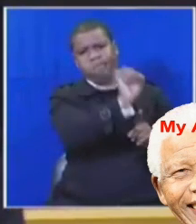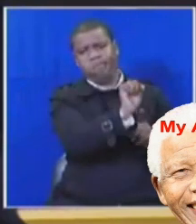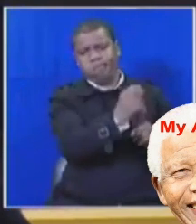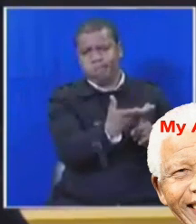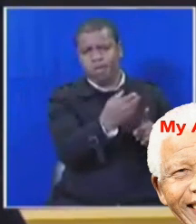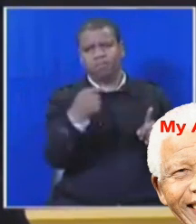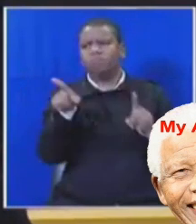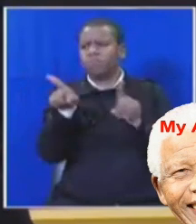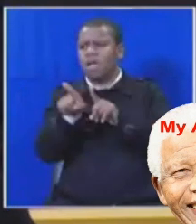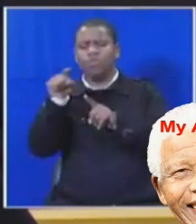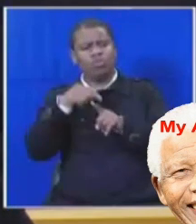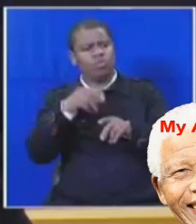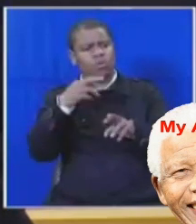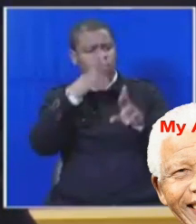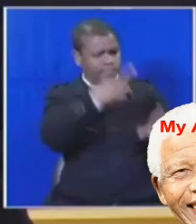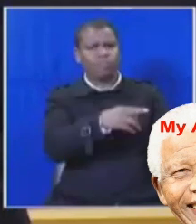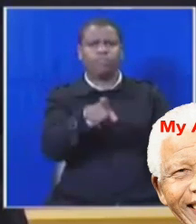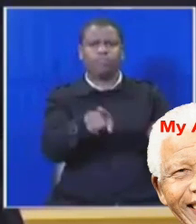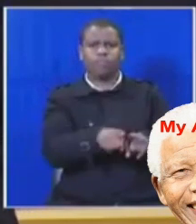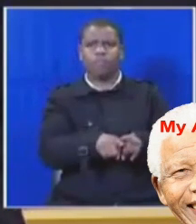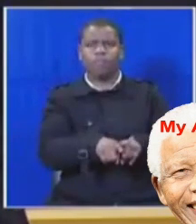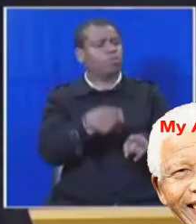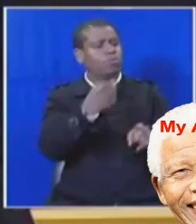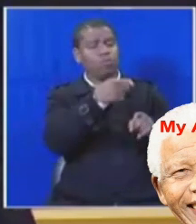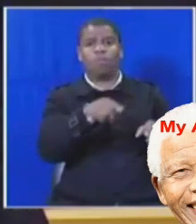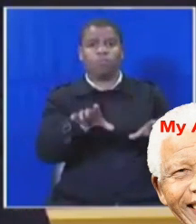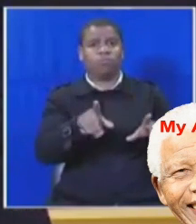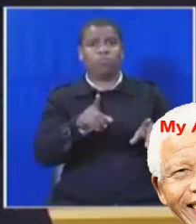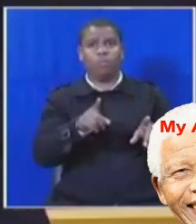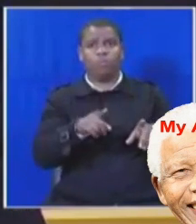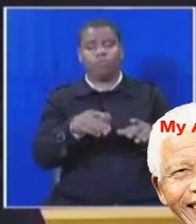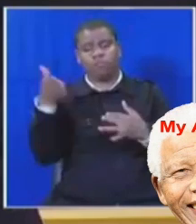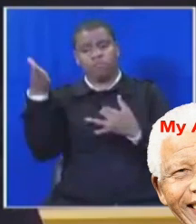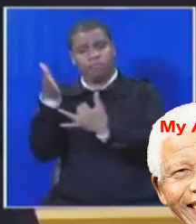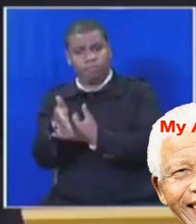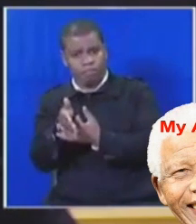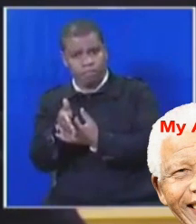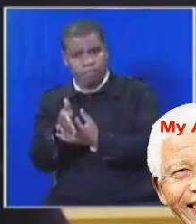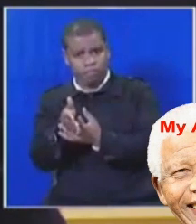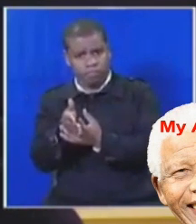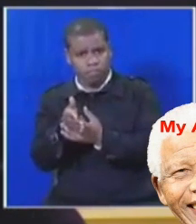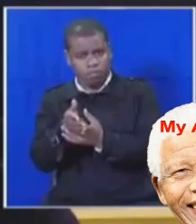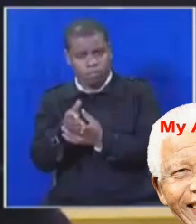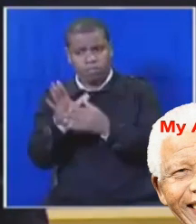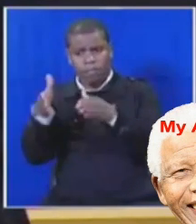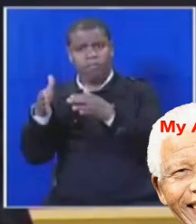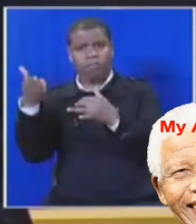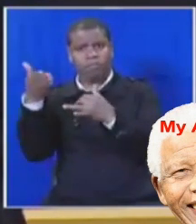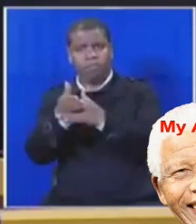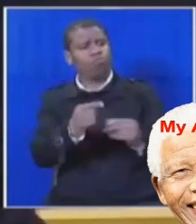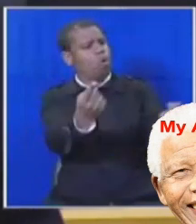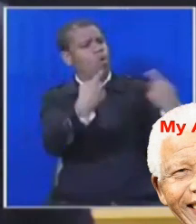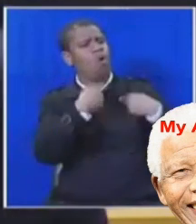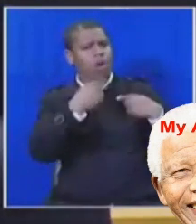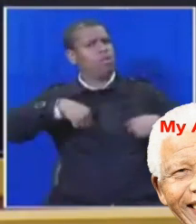And I really would never allow a kind of Honorable situation where Chief Whip. these members instruct us. Honorable You Chief cannot Whip. instruct us.